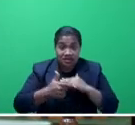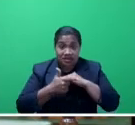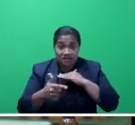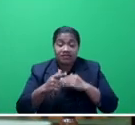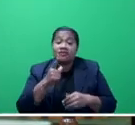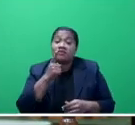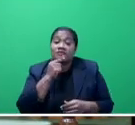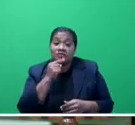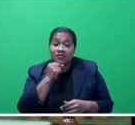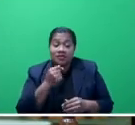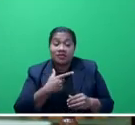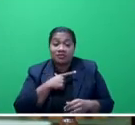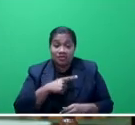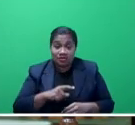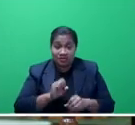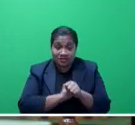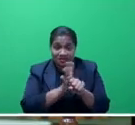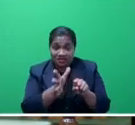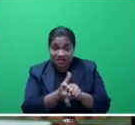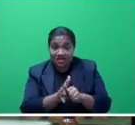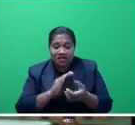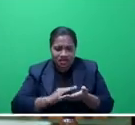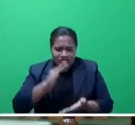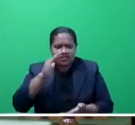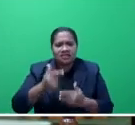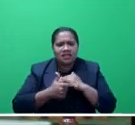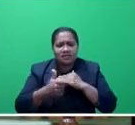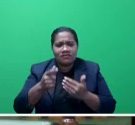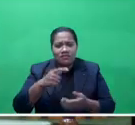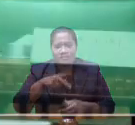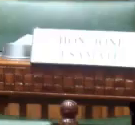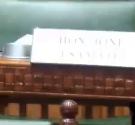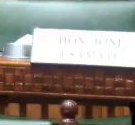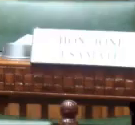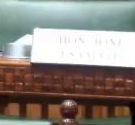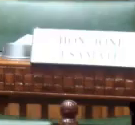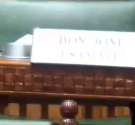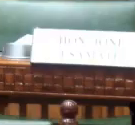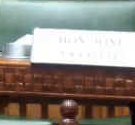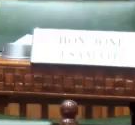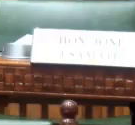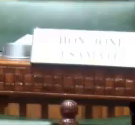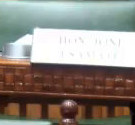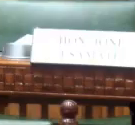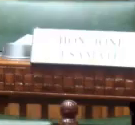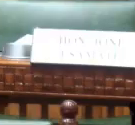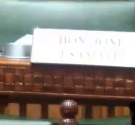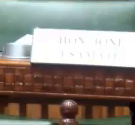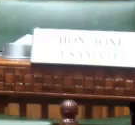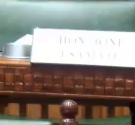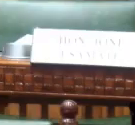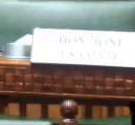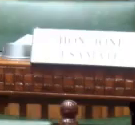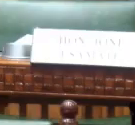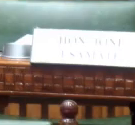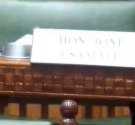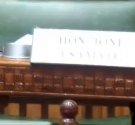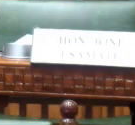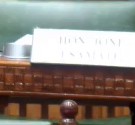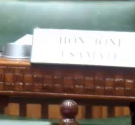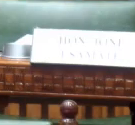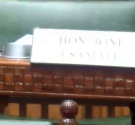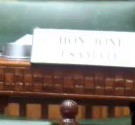of COVID-19 has increased the level of public debt and inevitability, Mr. Speaker, sir, with government revenues so deeply